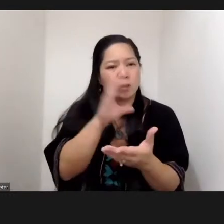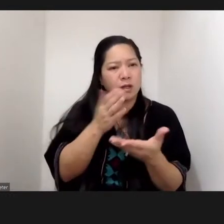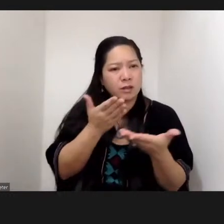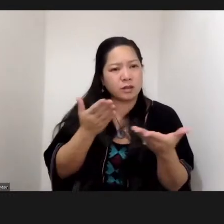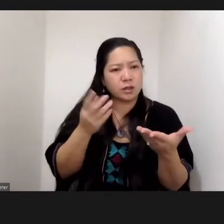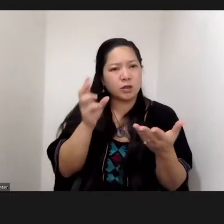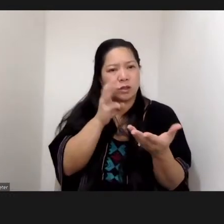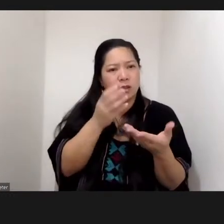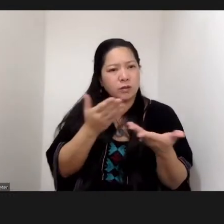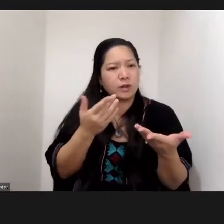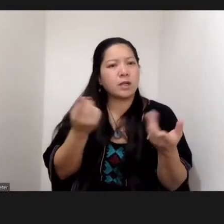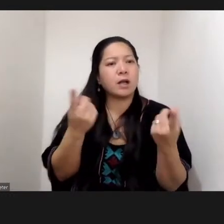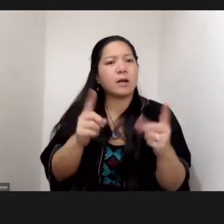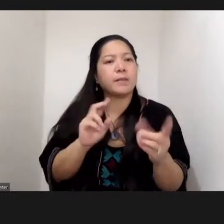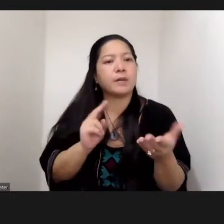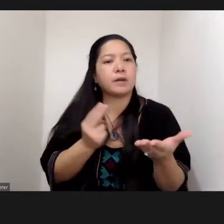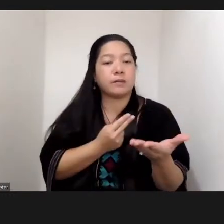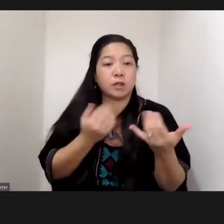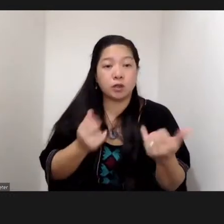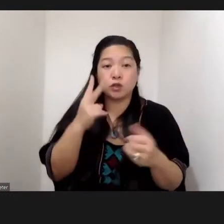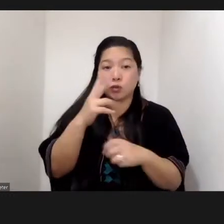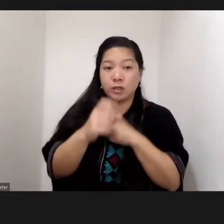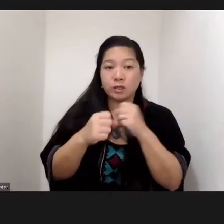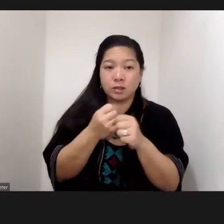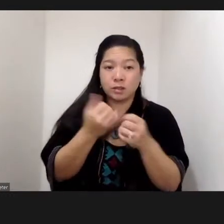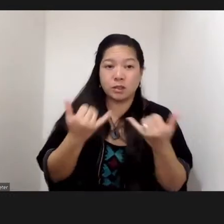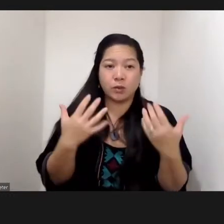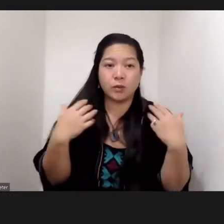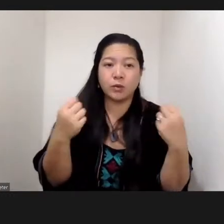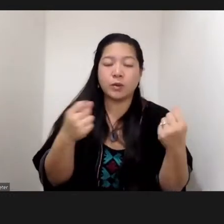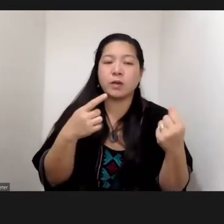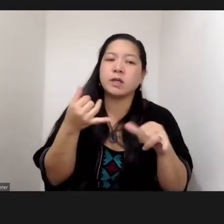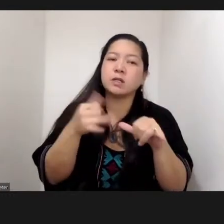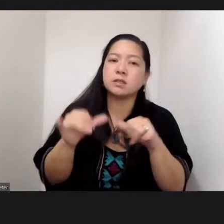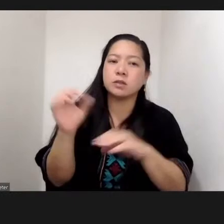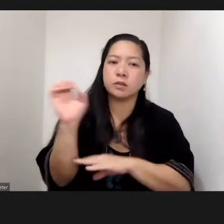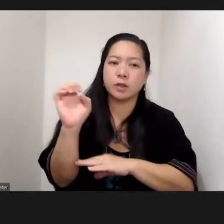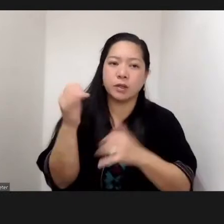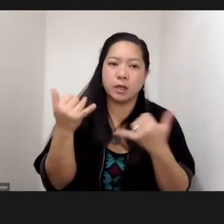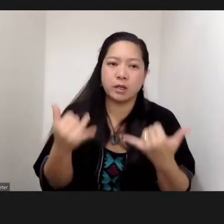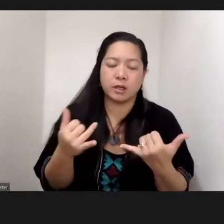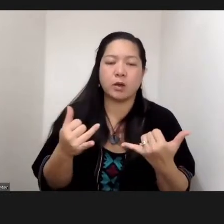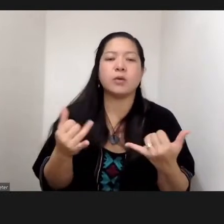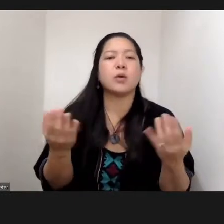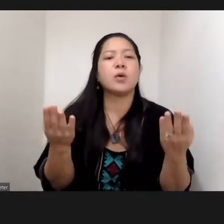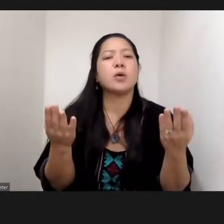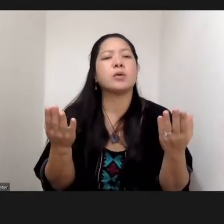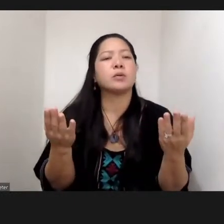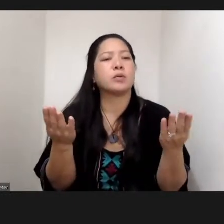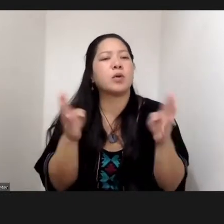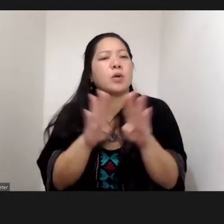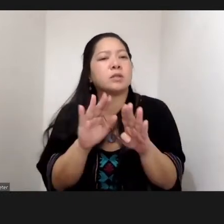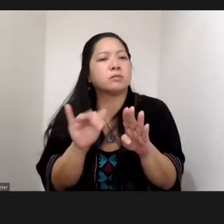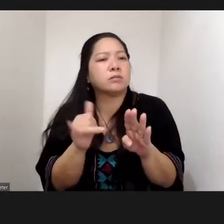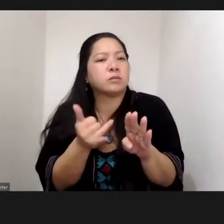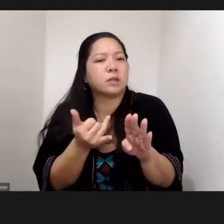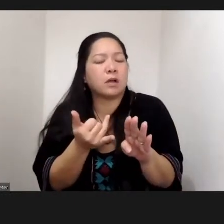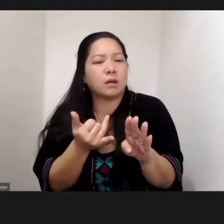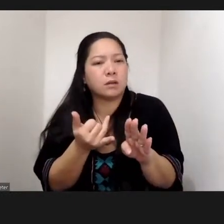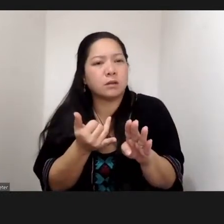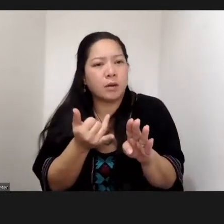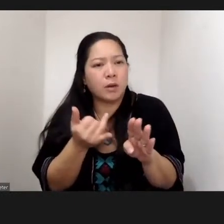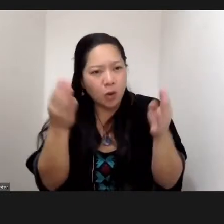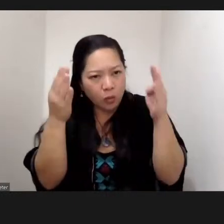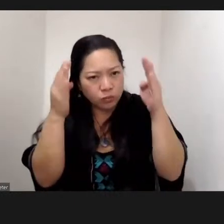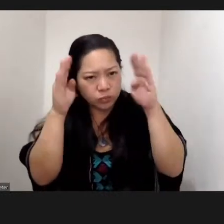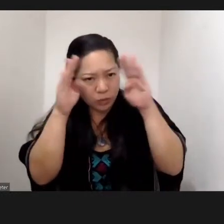recovering, but we are still in a state of emergency. Closing our eyes to this reality